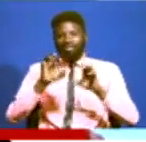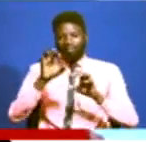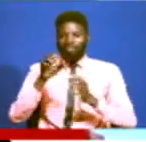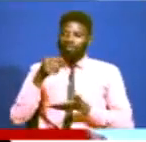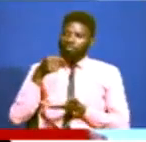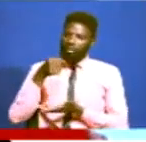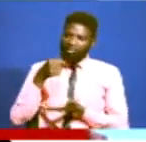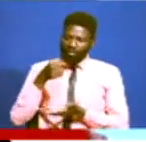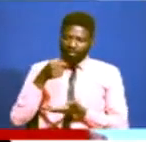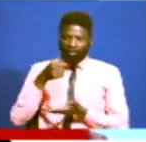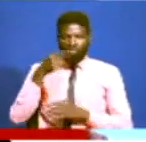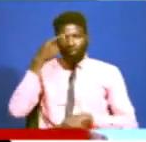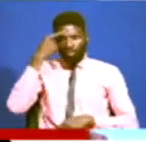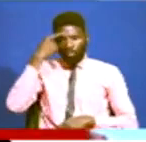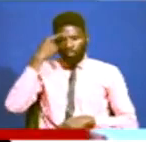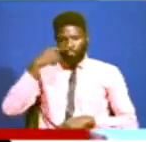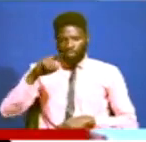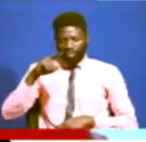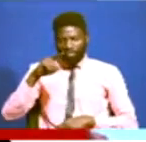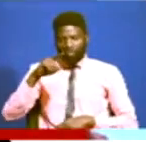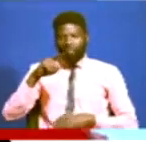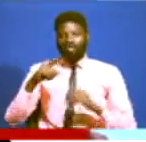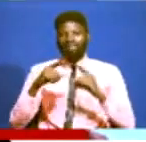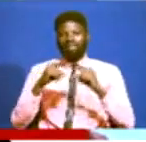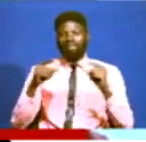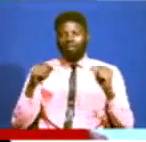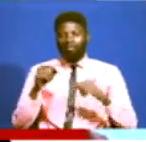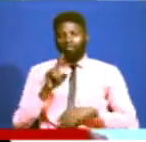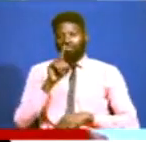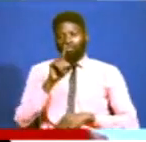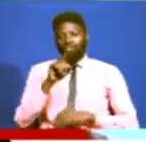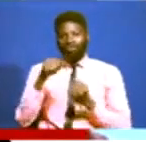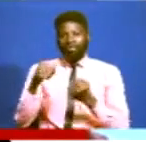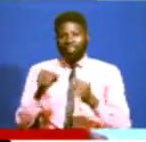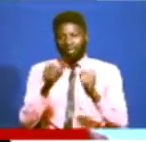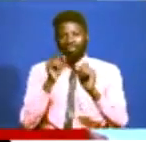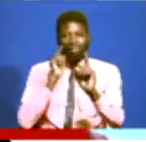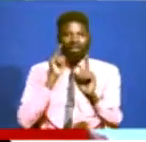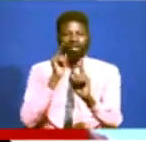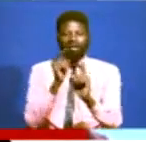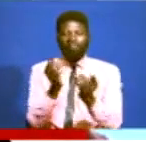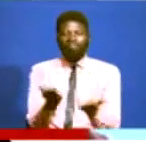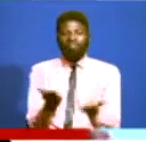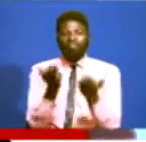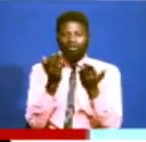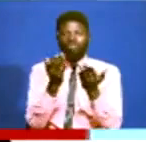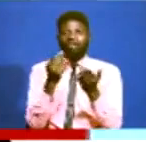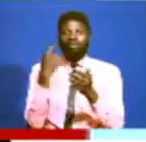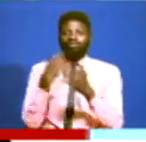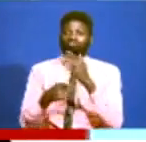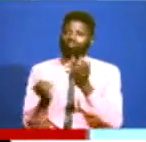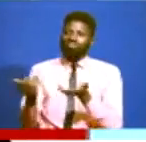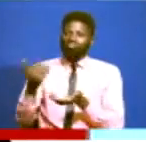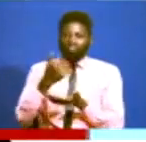policy statement, one of the strategies aimed at enhancing revenue collection is leveraging on technology and enhanced